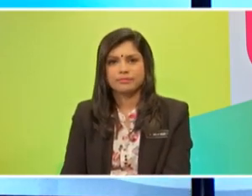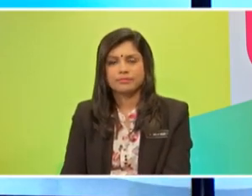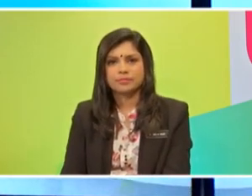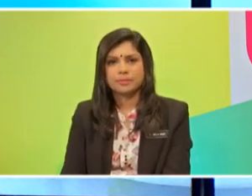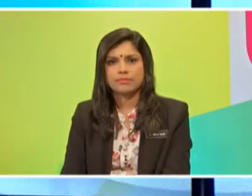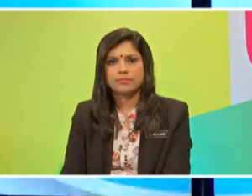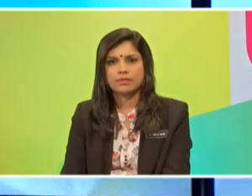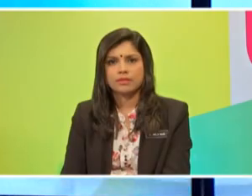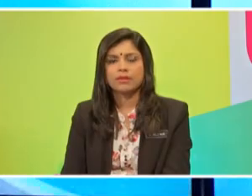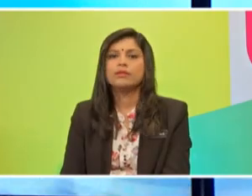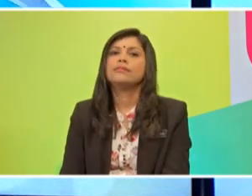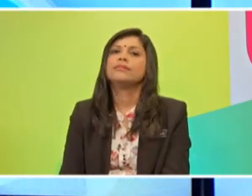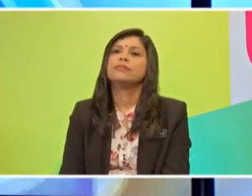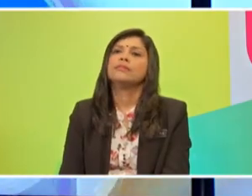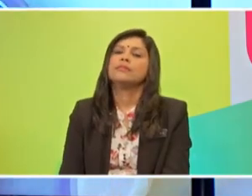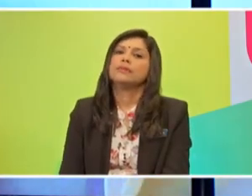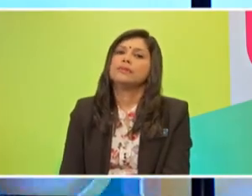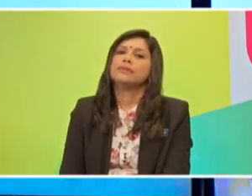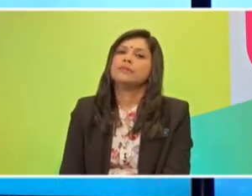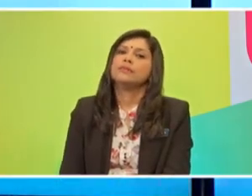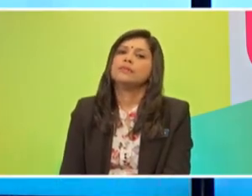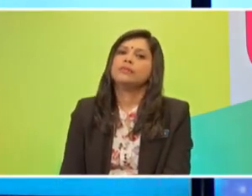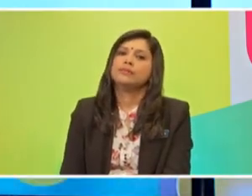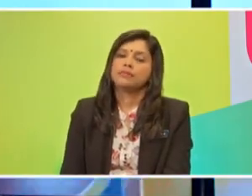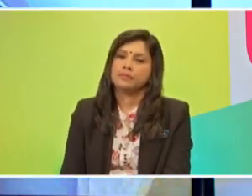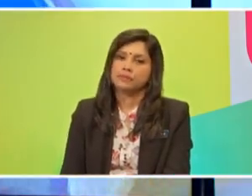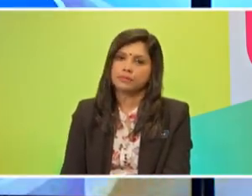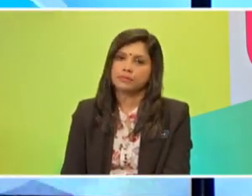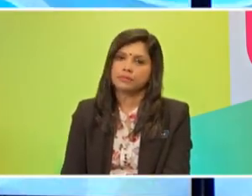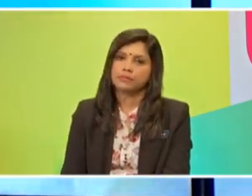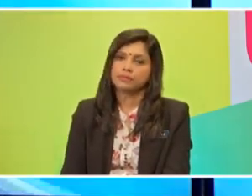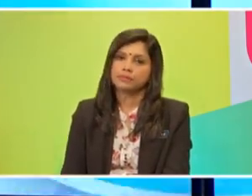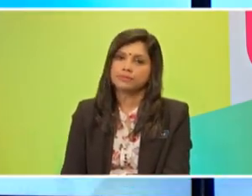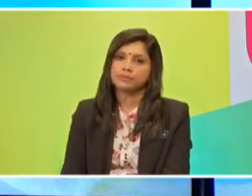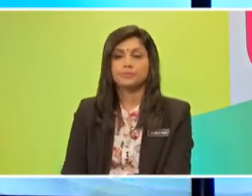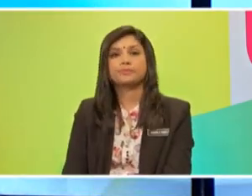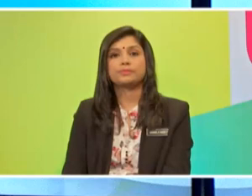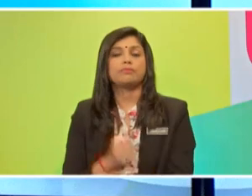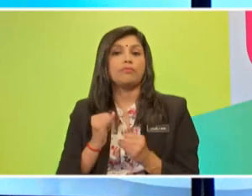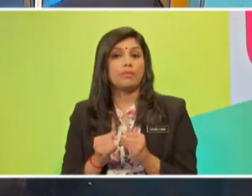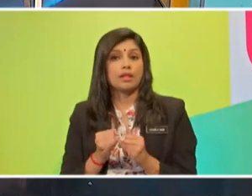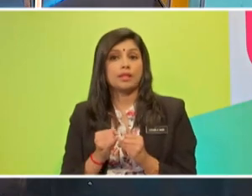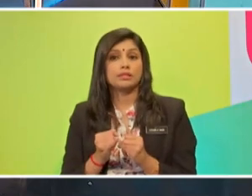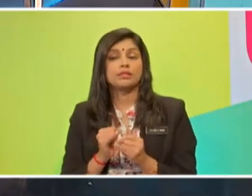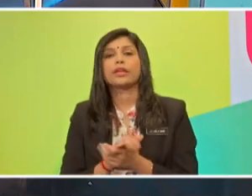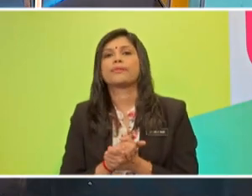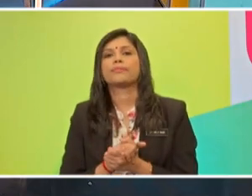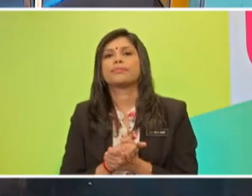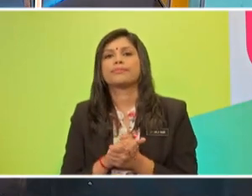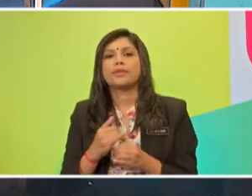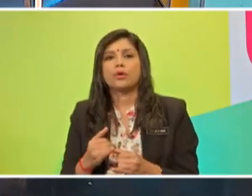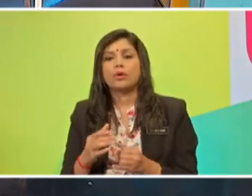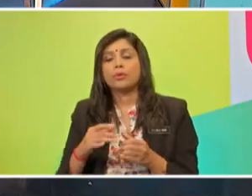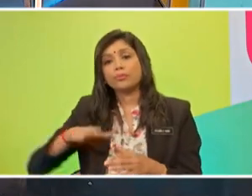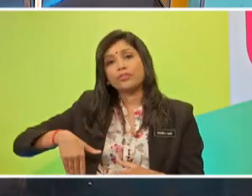can share with us a little summary of what we have learned for our entire lesson. Okay, Sean, I'd like to ask you,